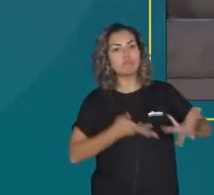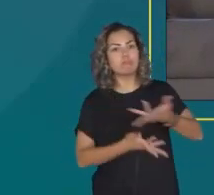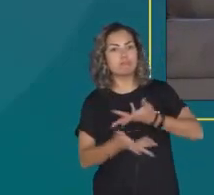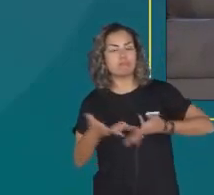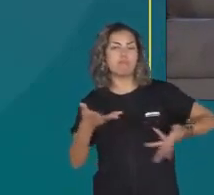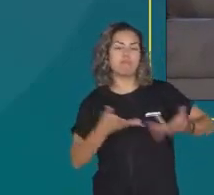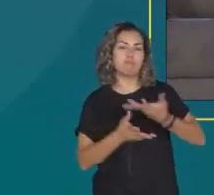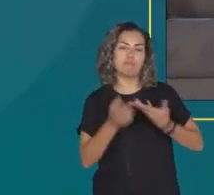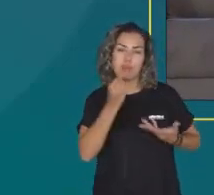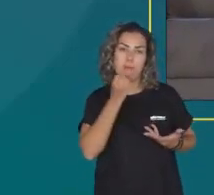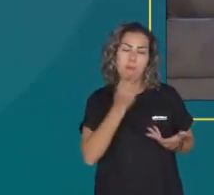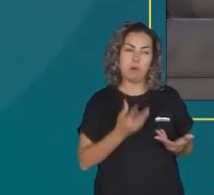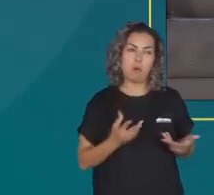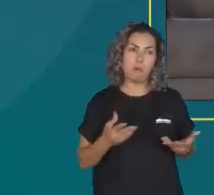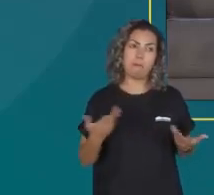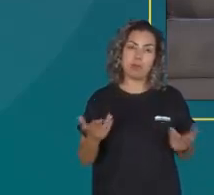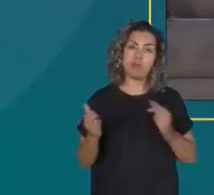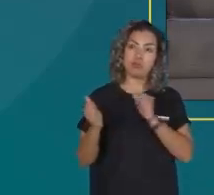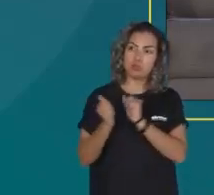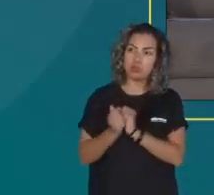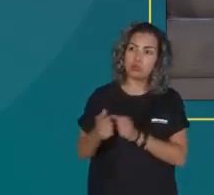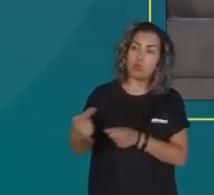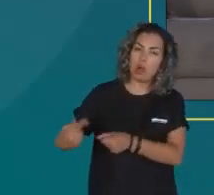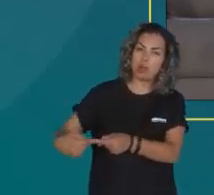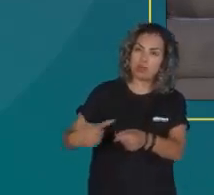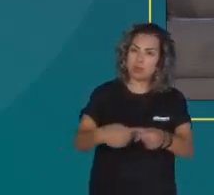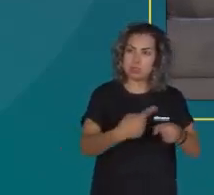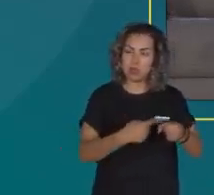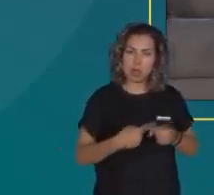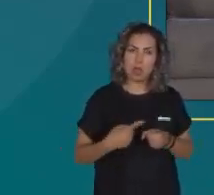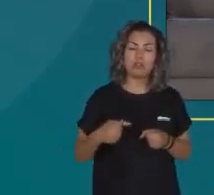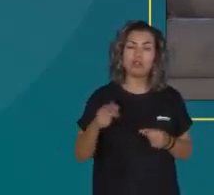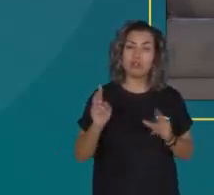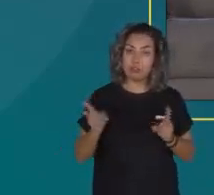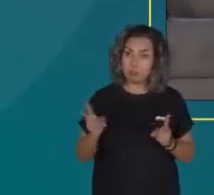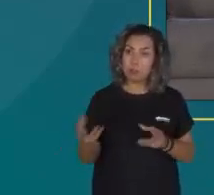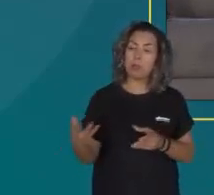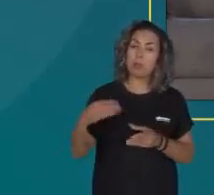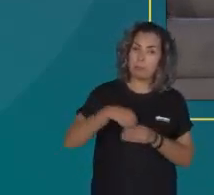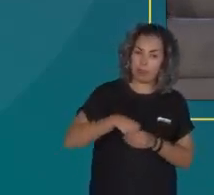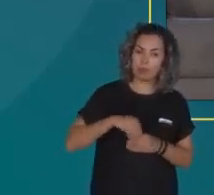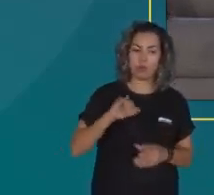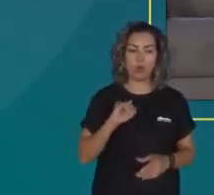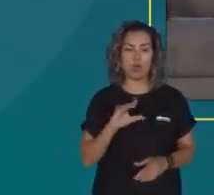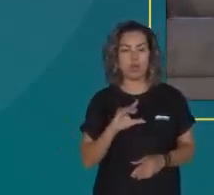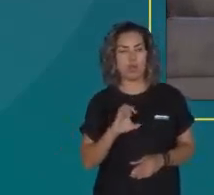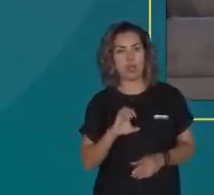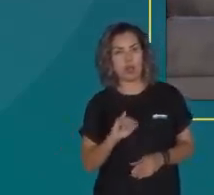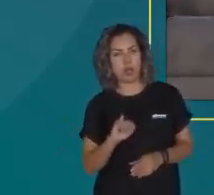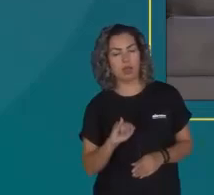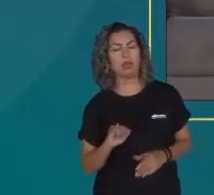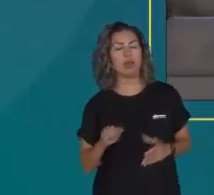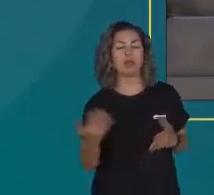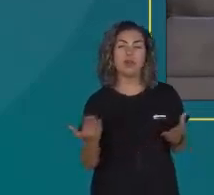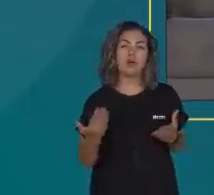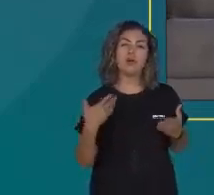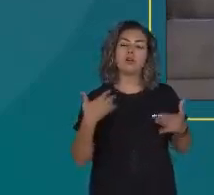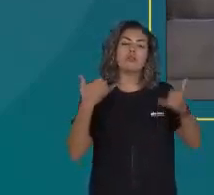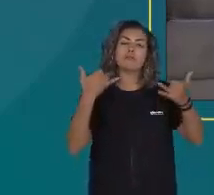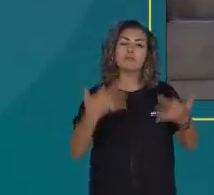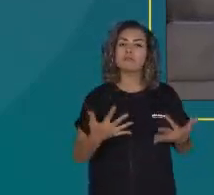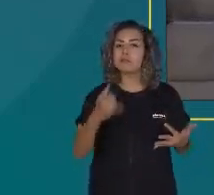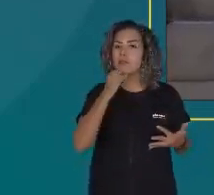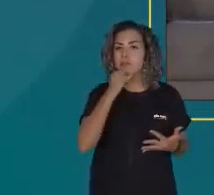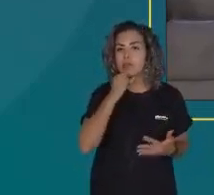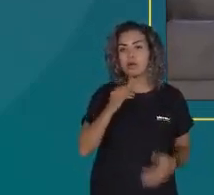the cities in the eClay membership on this. And just I wanted also to say a bit more about what the UNEP Cities unit is